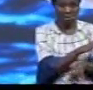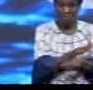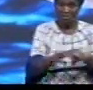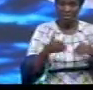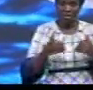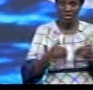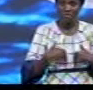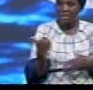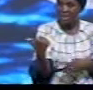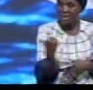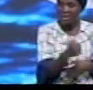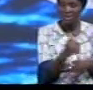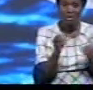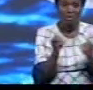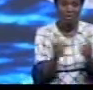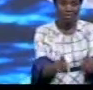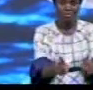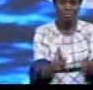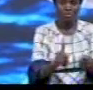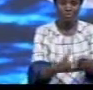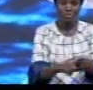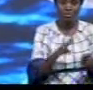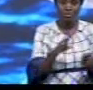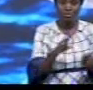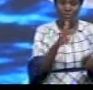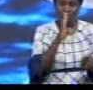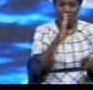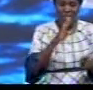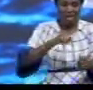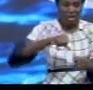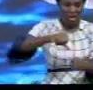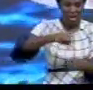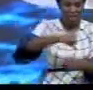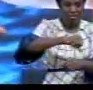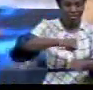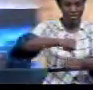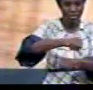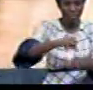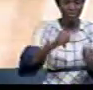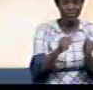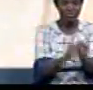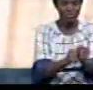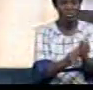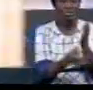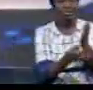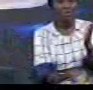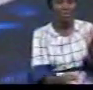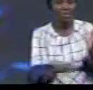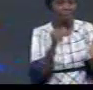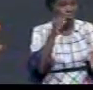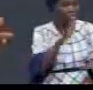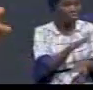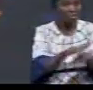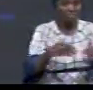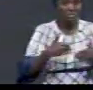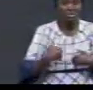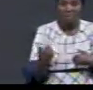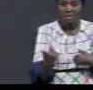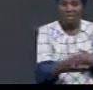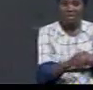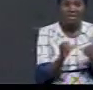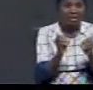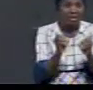have any chance to be anointed with oil. The woman did not have any chance for Christ